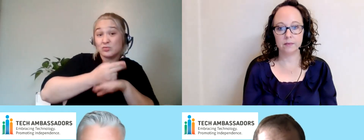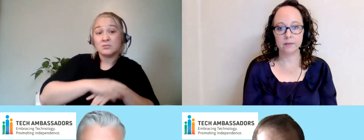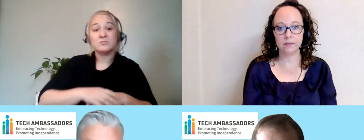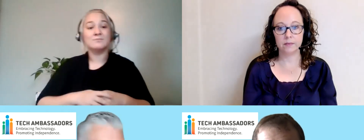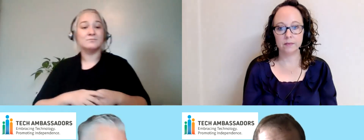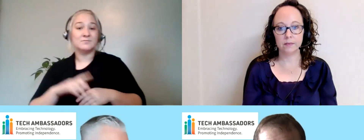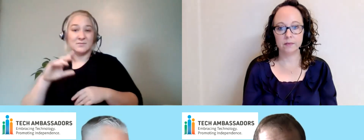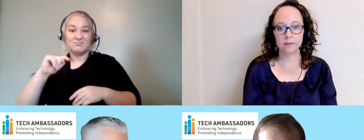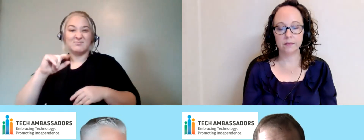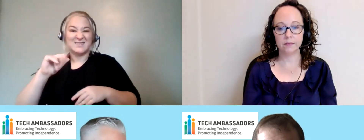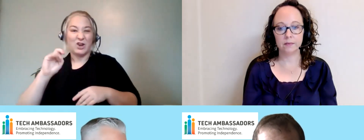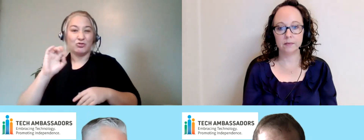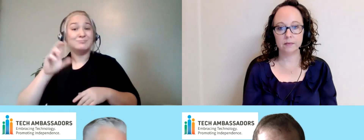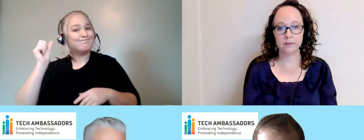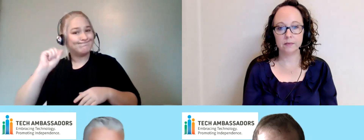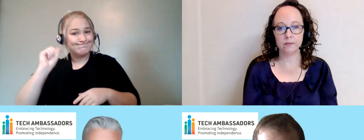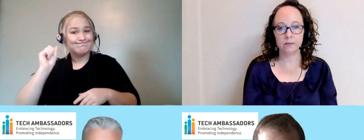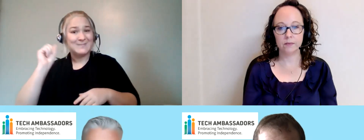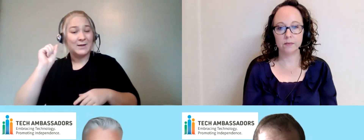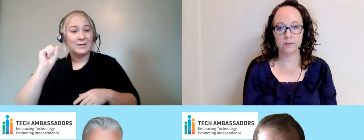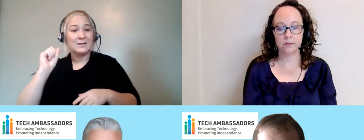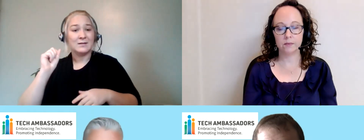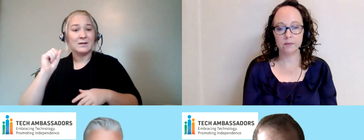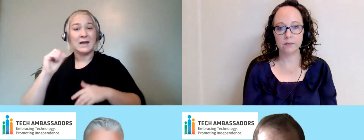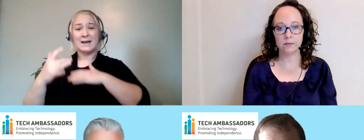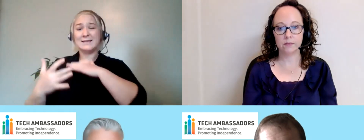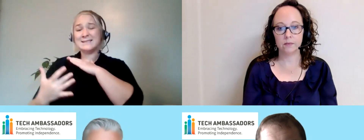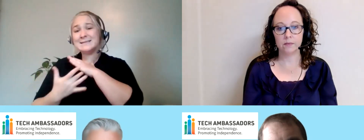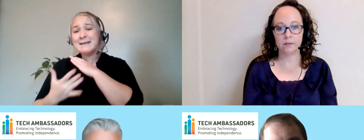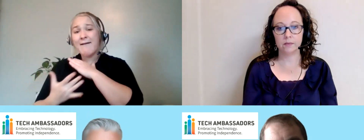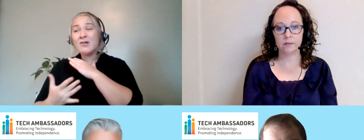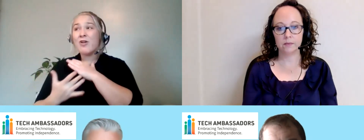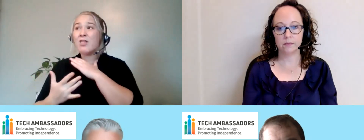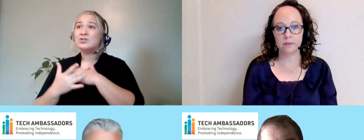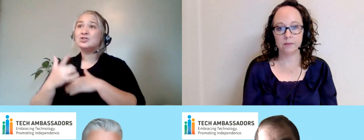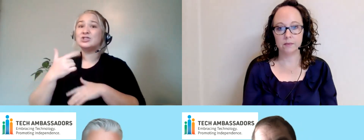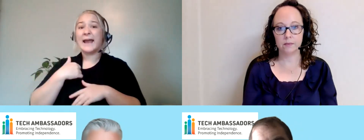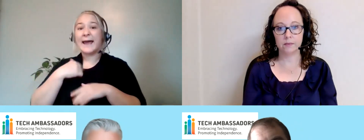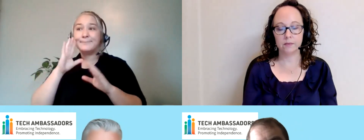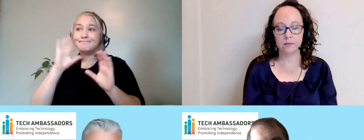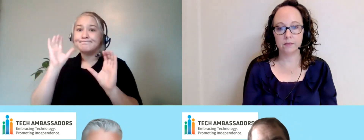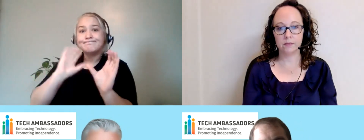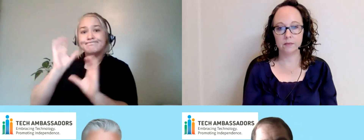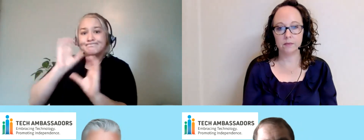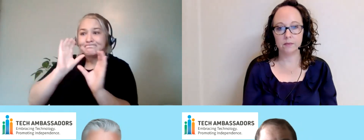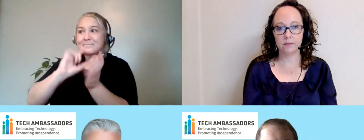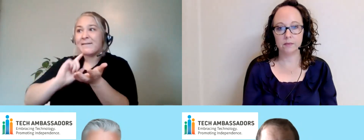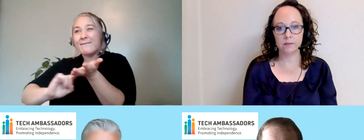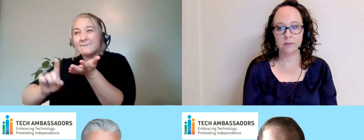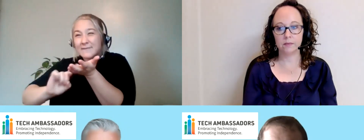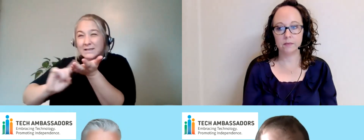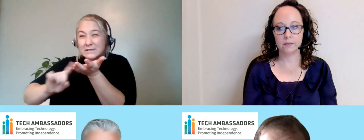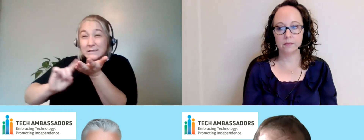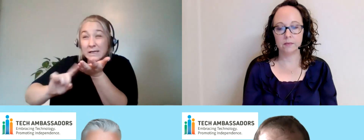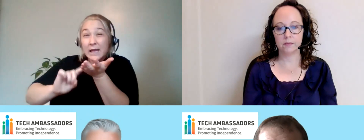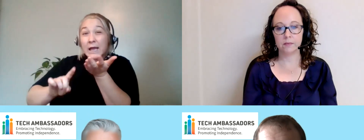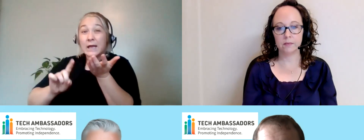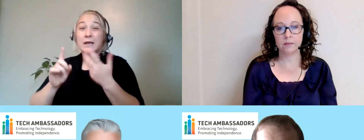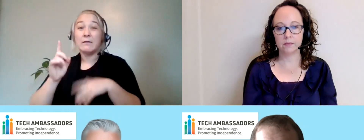the technology that I am investigating on